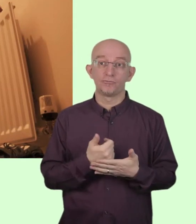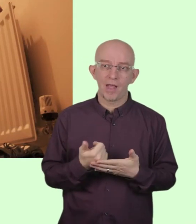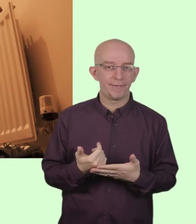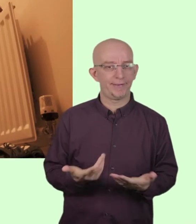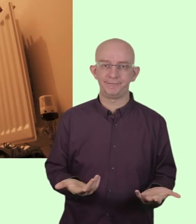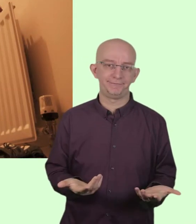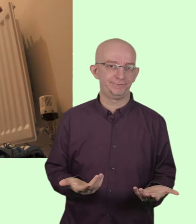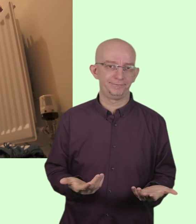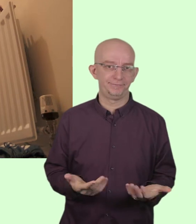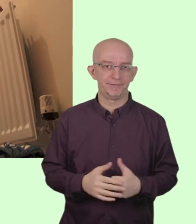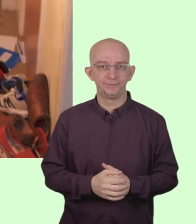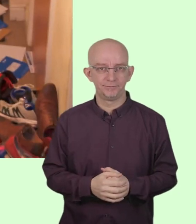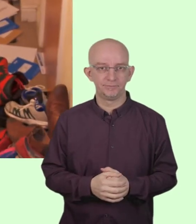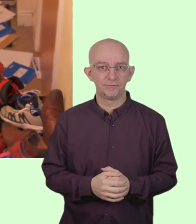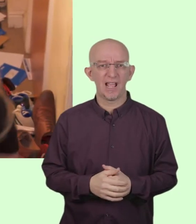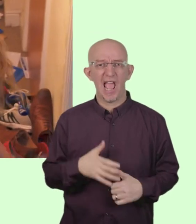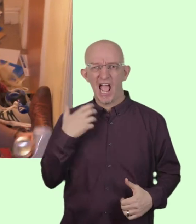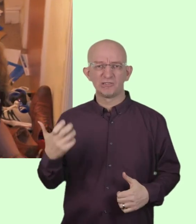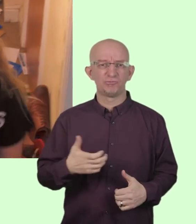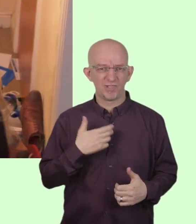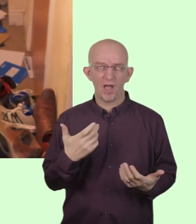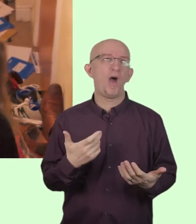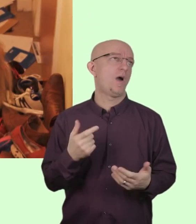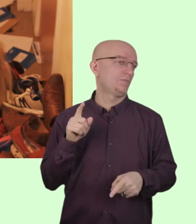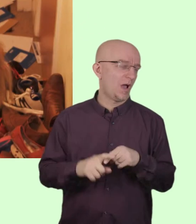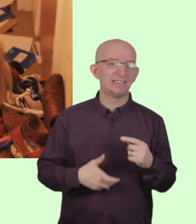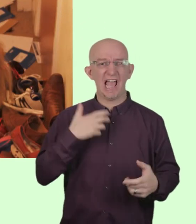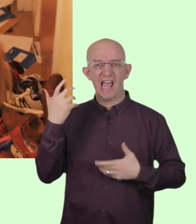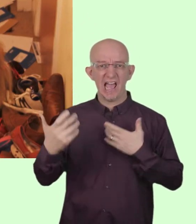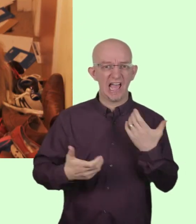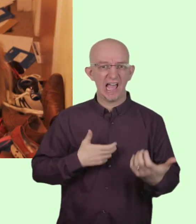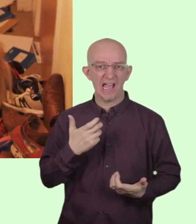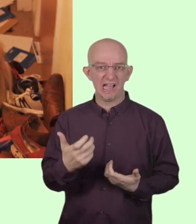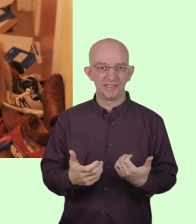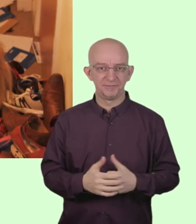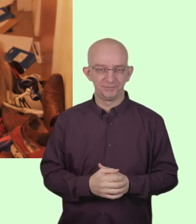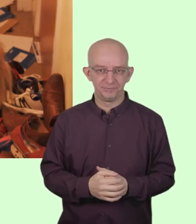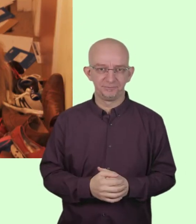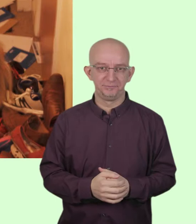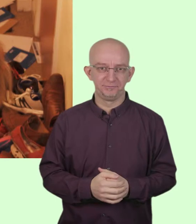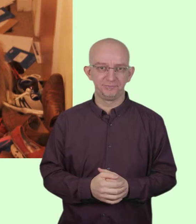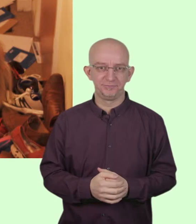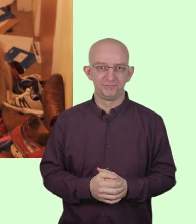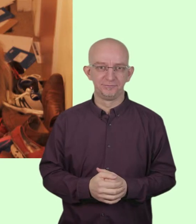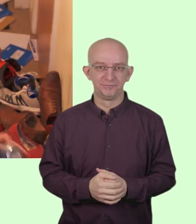terribly unreliable. She's angry. A lot of the